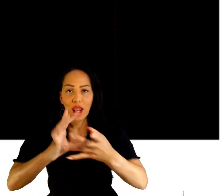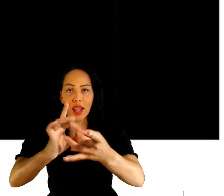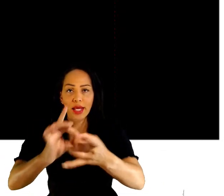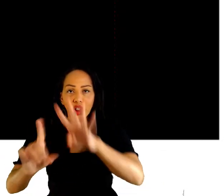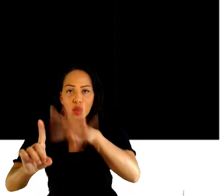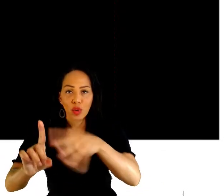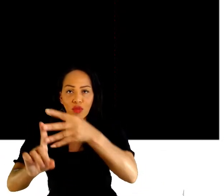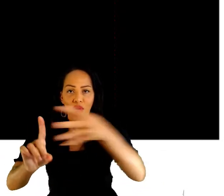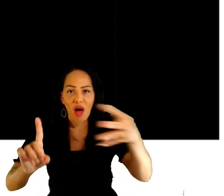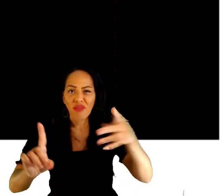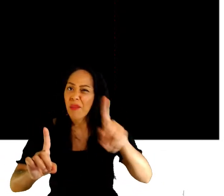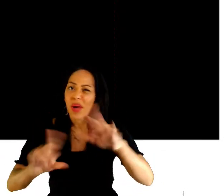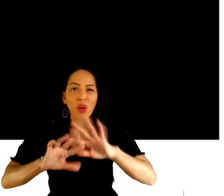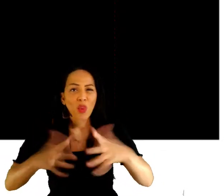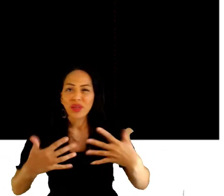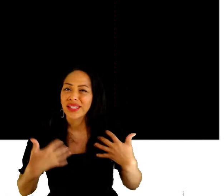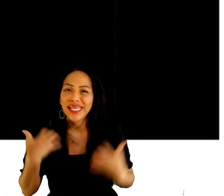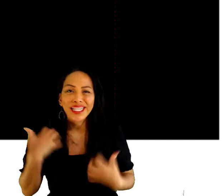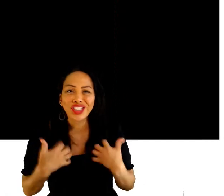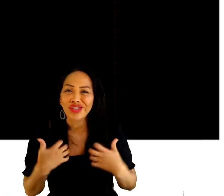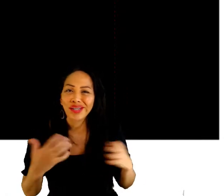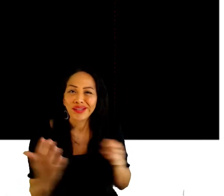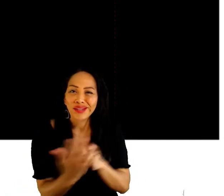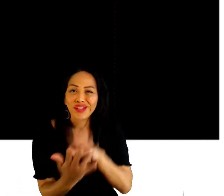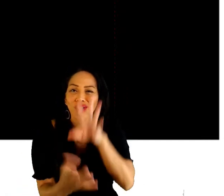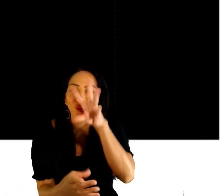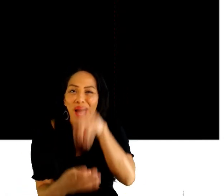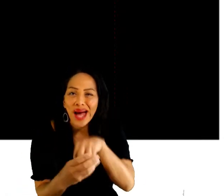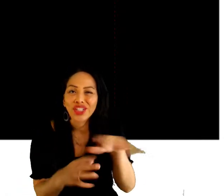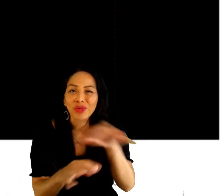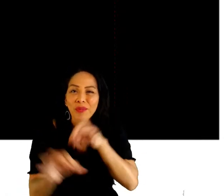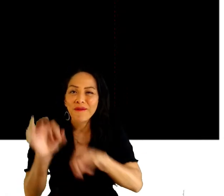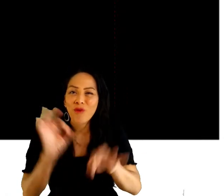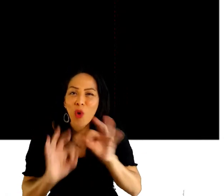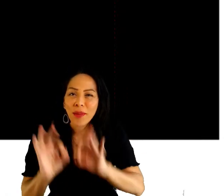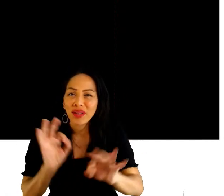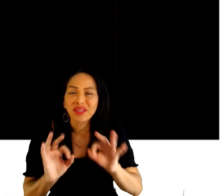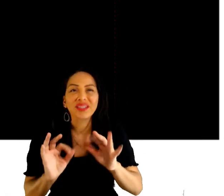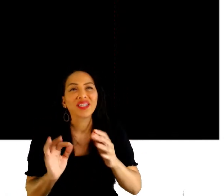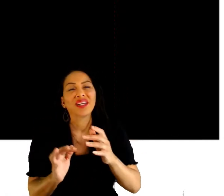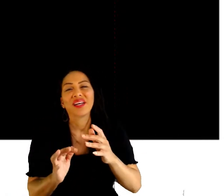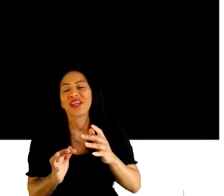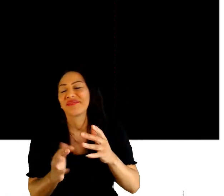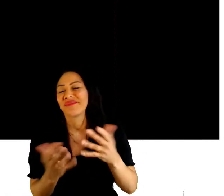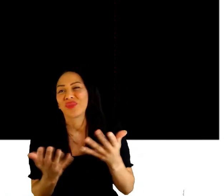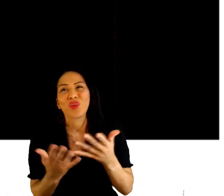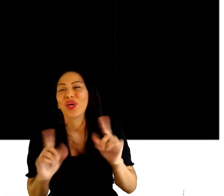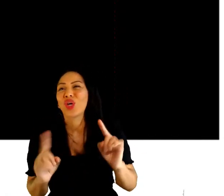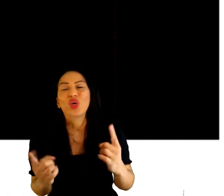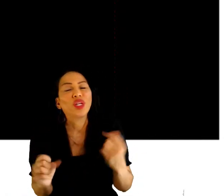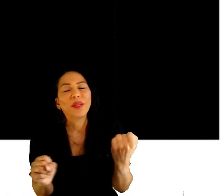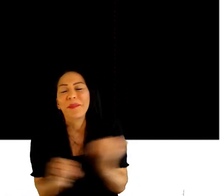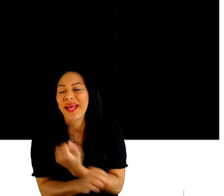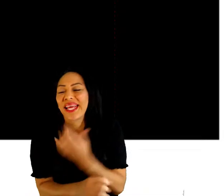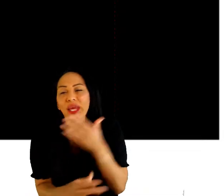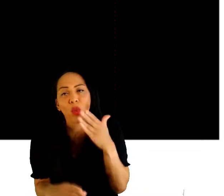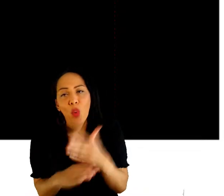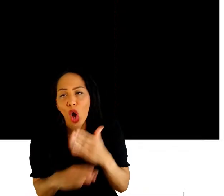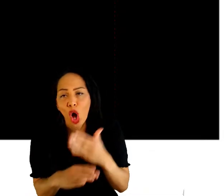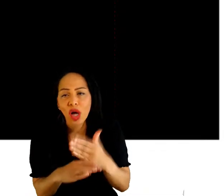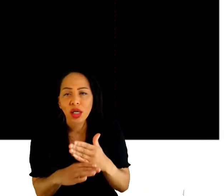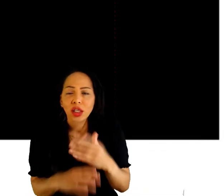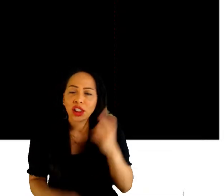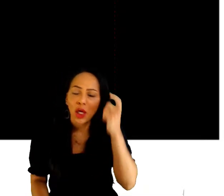put into a performance, or we couldn't make it. That in particular, we couldn't make it work. So we continue to really also